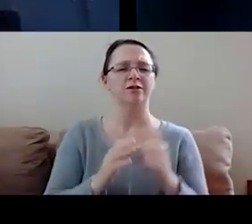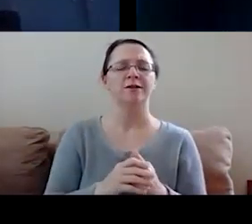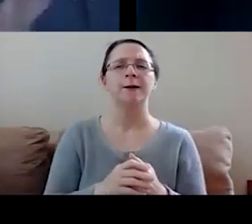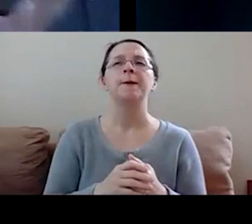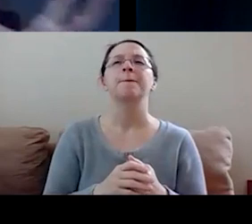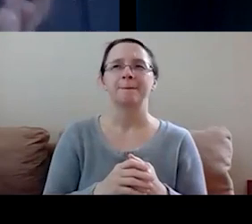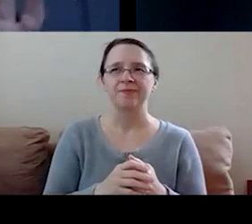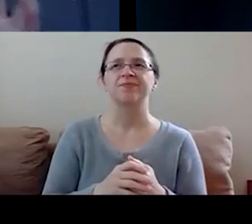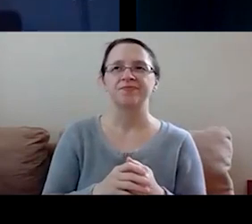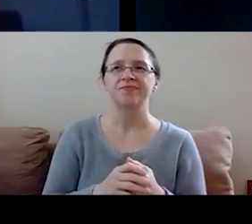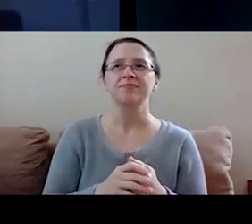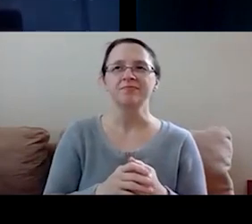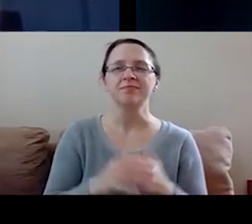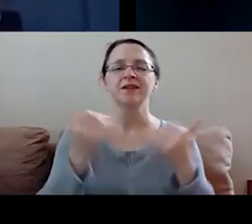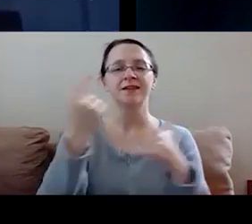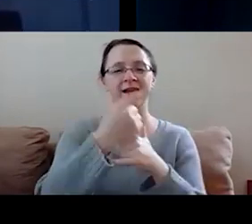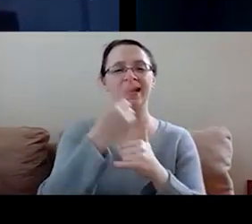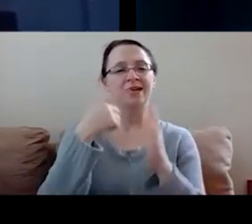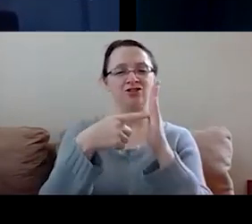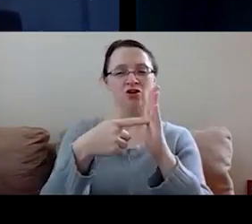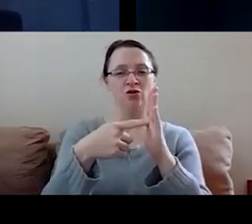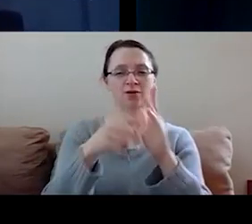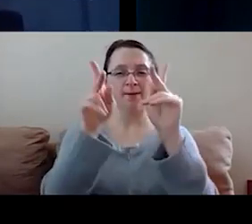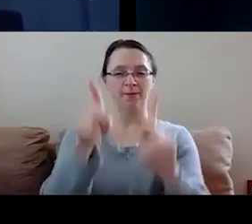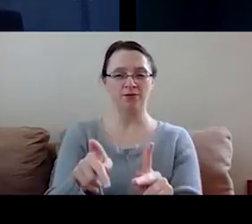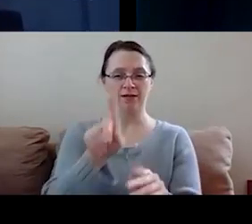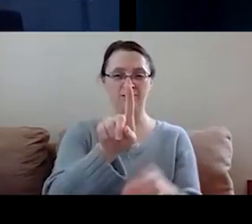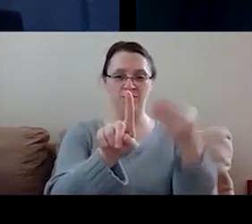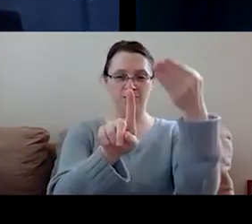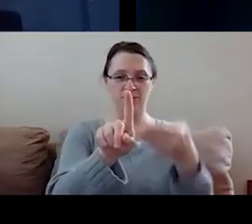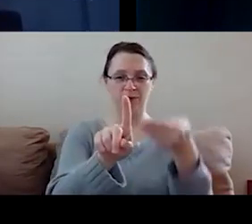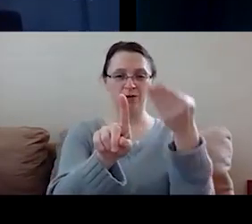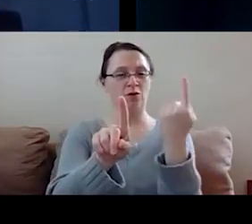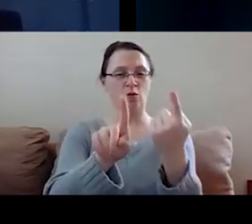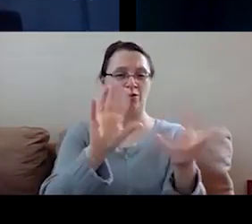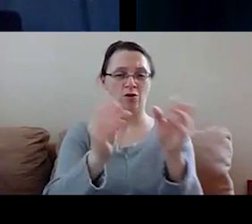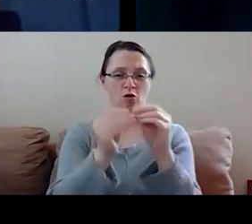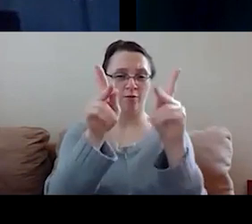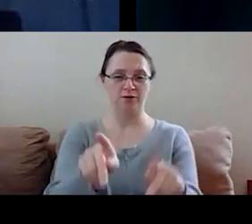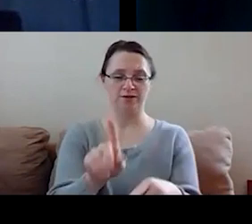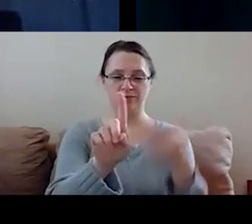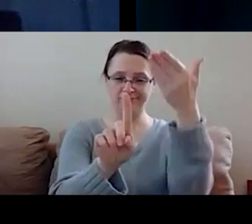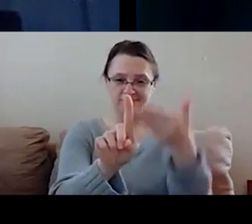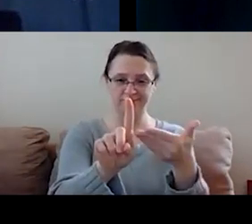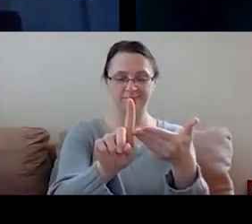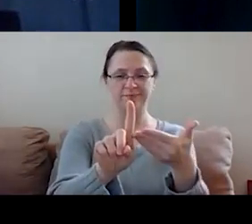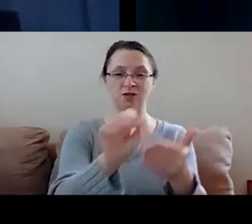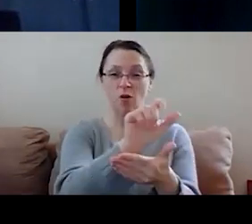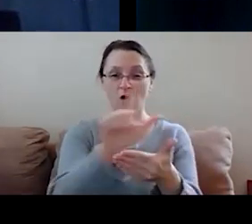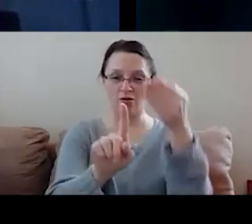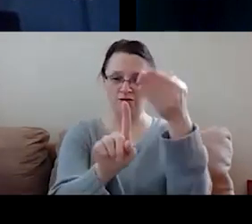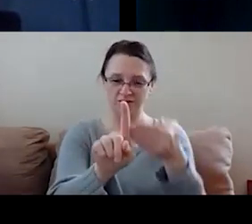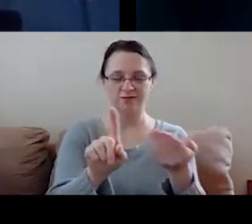I presented the person just as one blob. So we have more recent